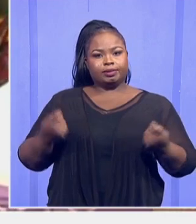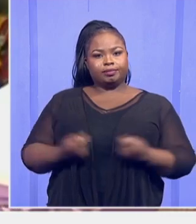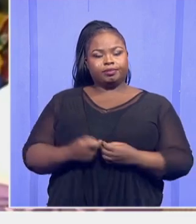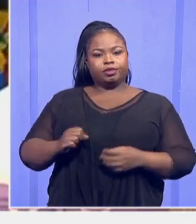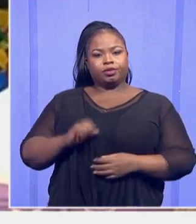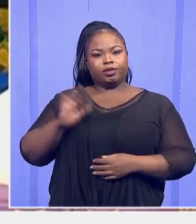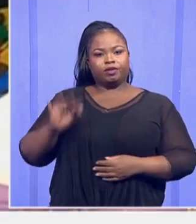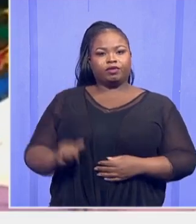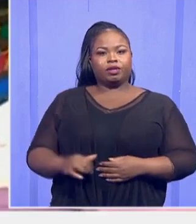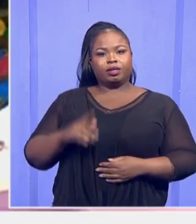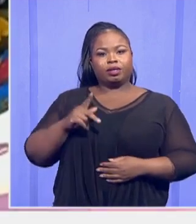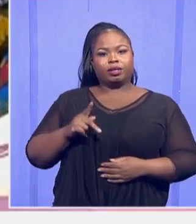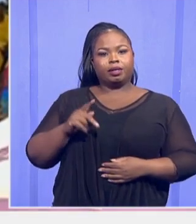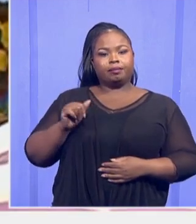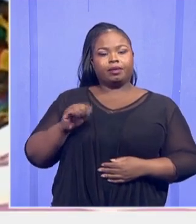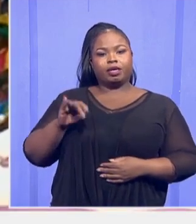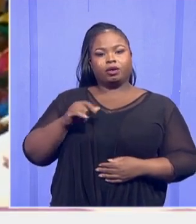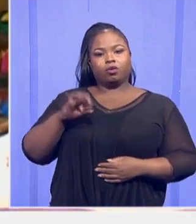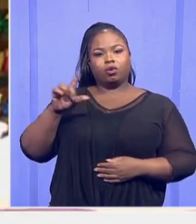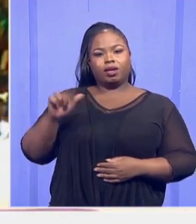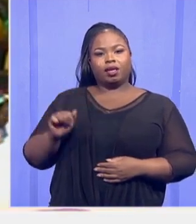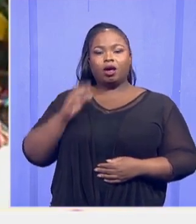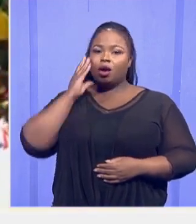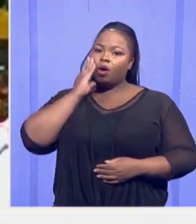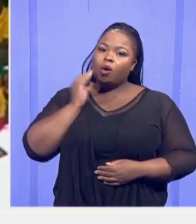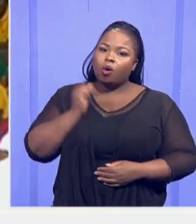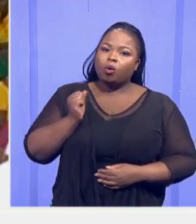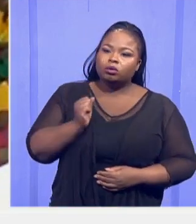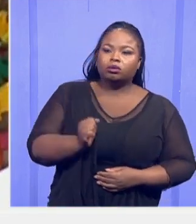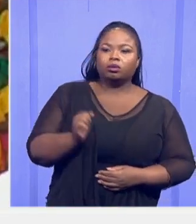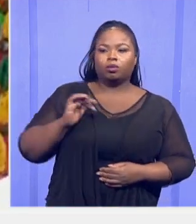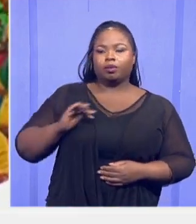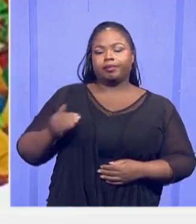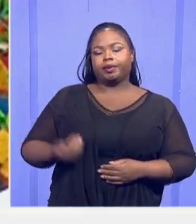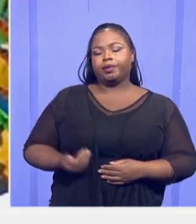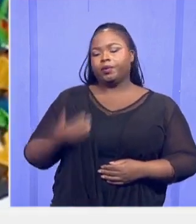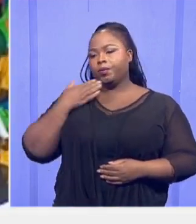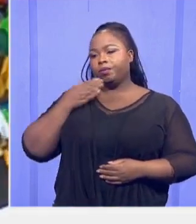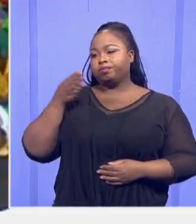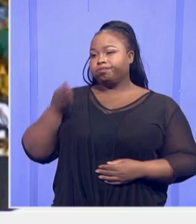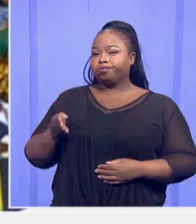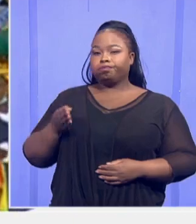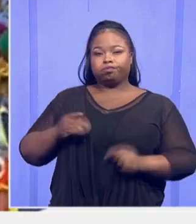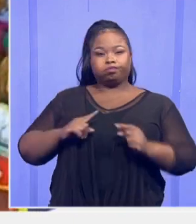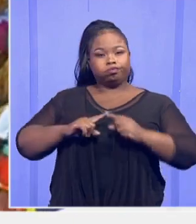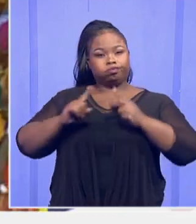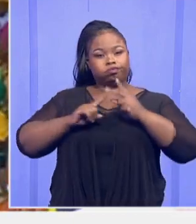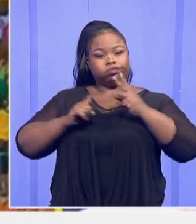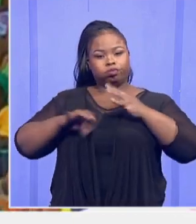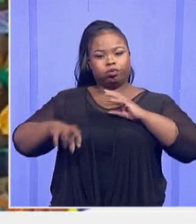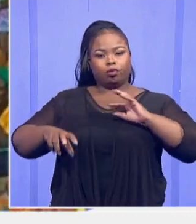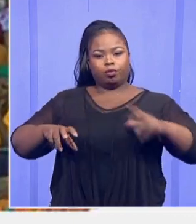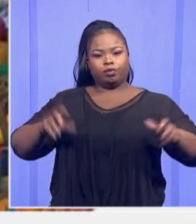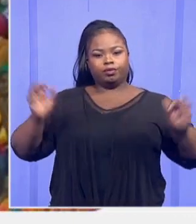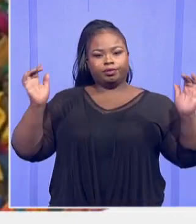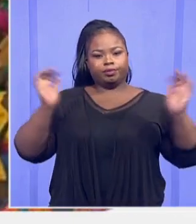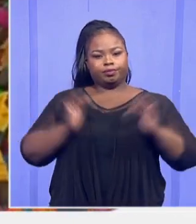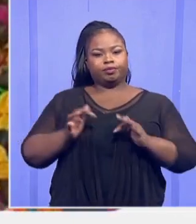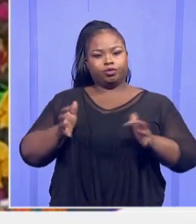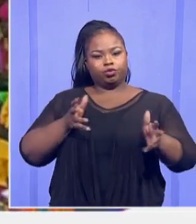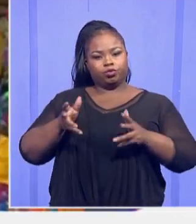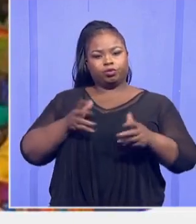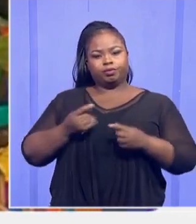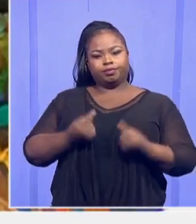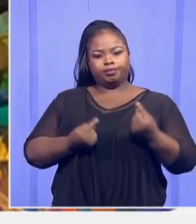called Bakegula, where we've seen older women specifically from all over the province playing soccer against each